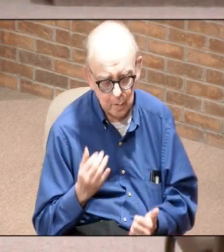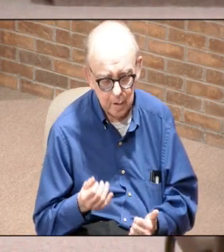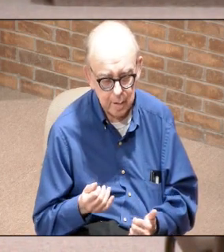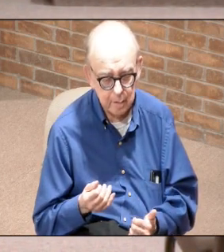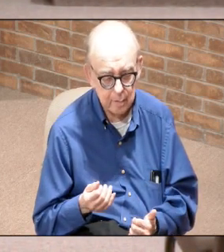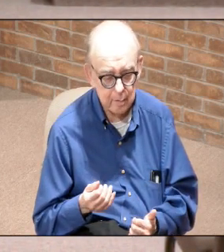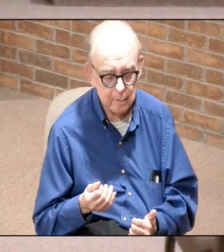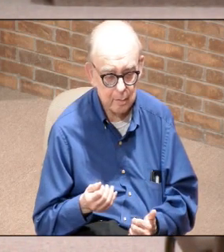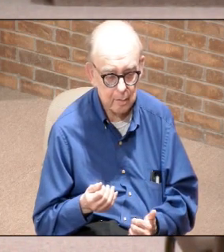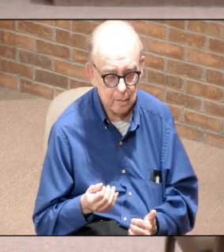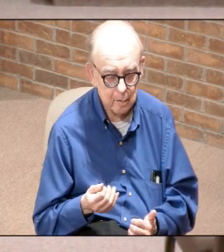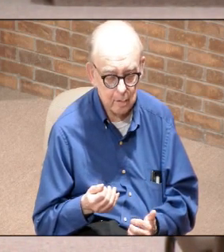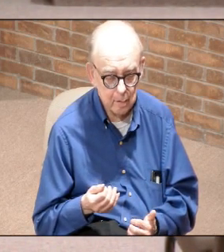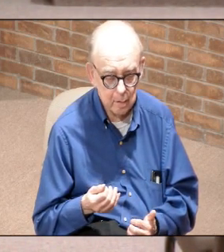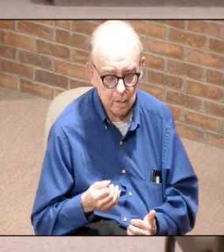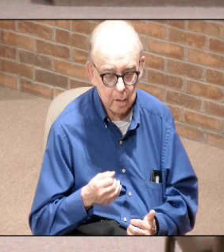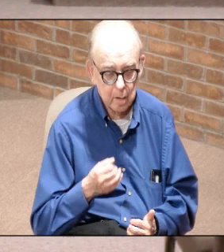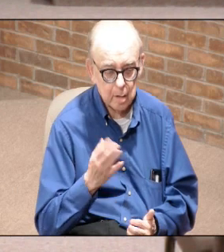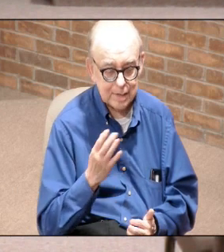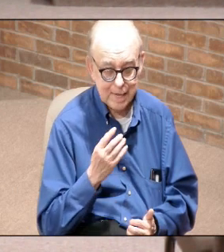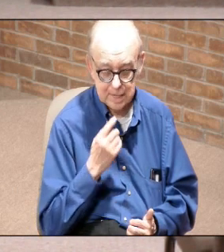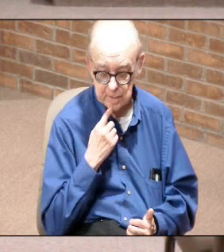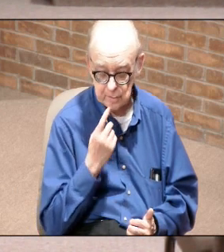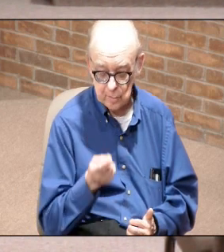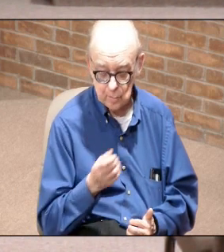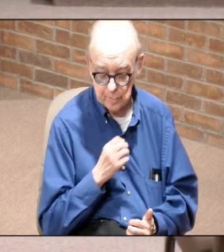Why? God told him,